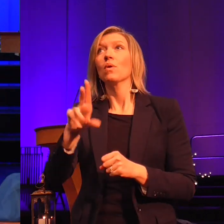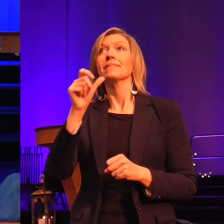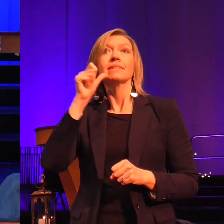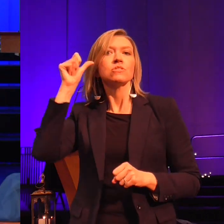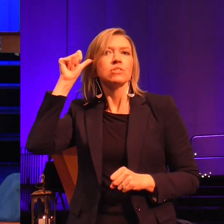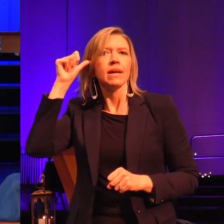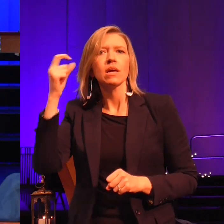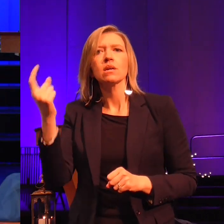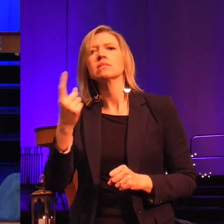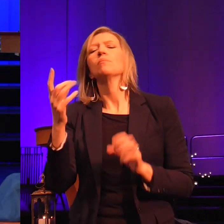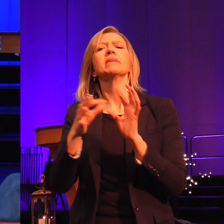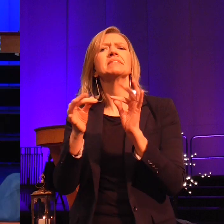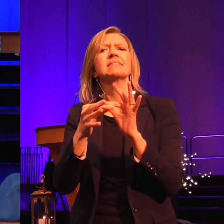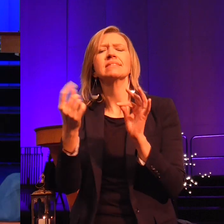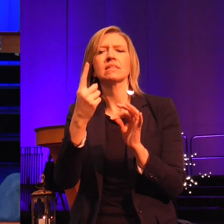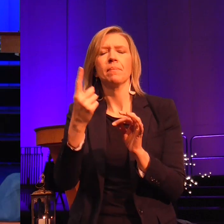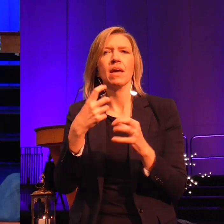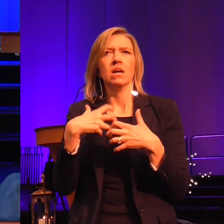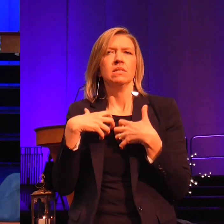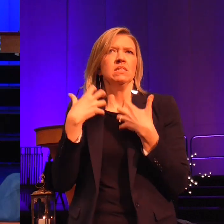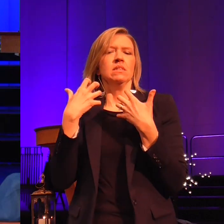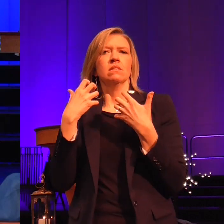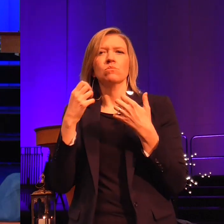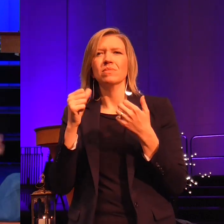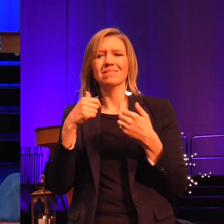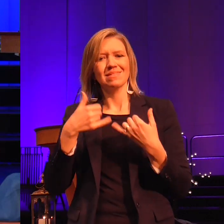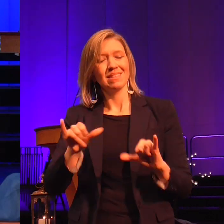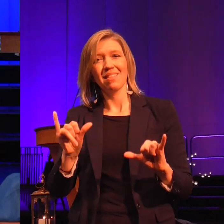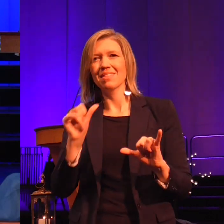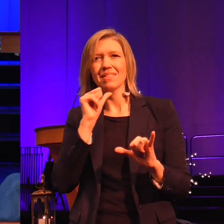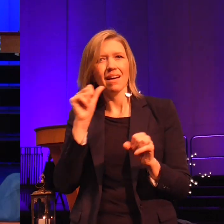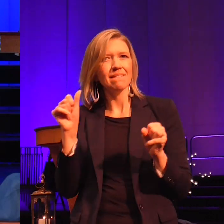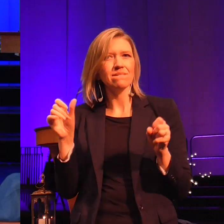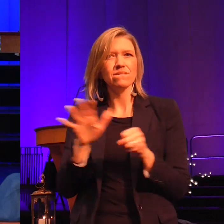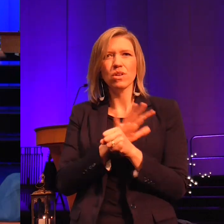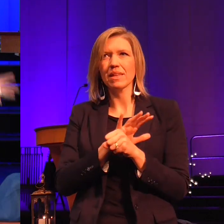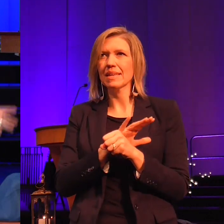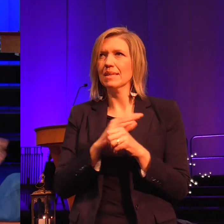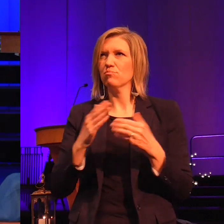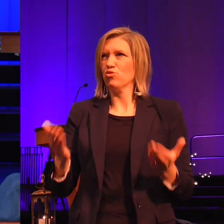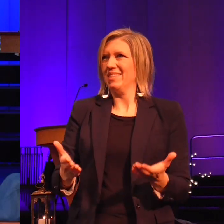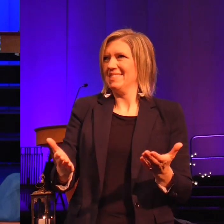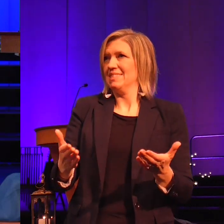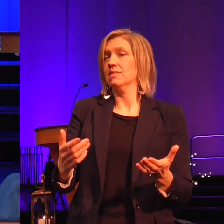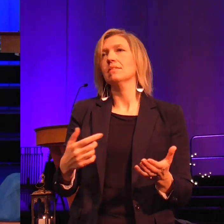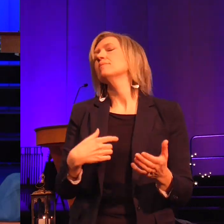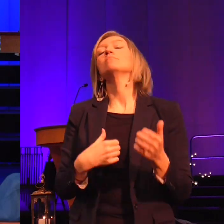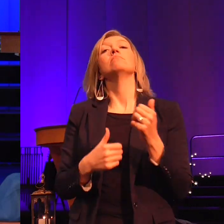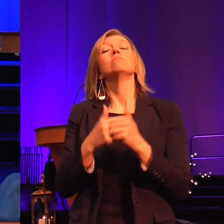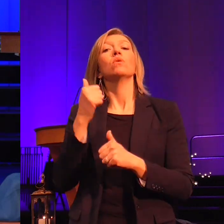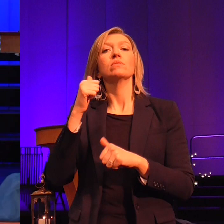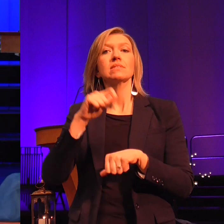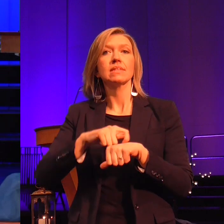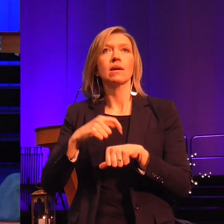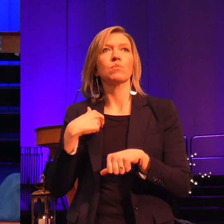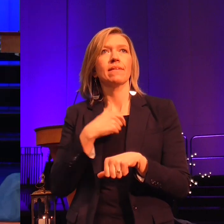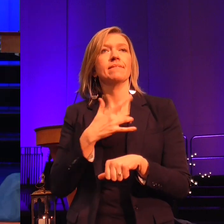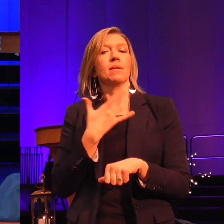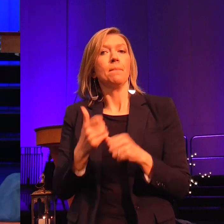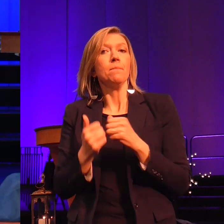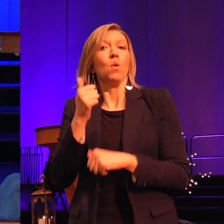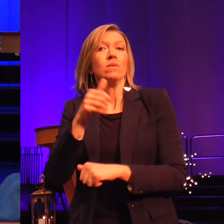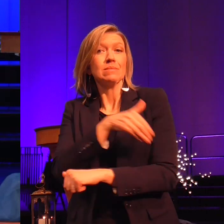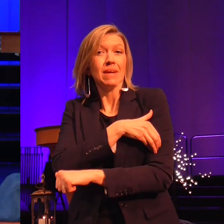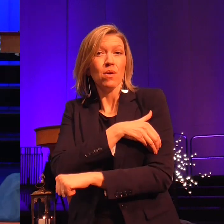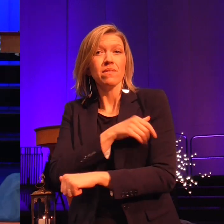whatever it is. We're not fully present. And we hear all the time that we're the most powerful when we're the most fully present. So